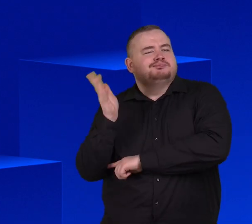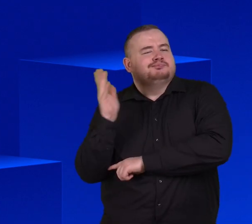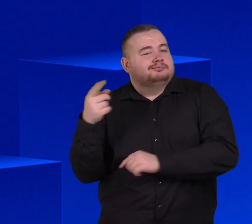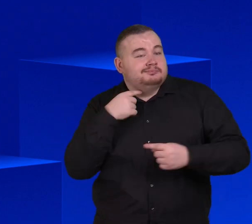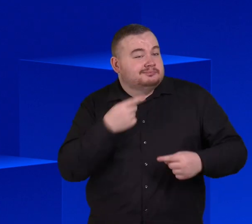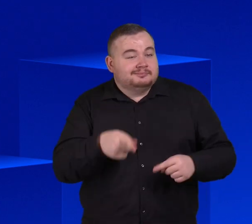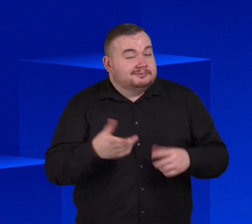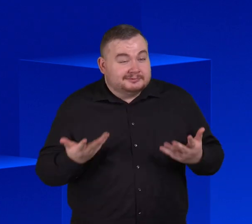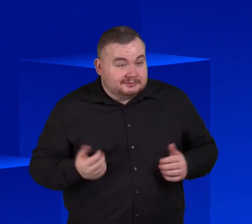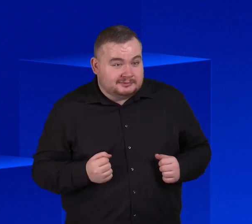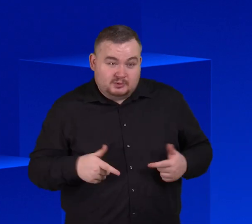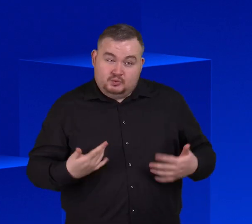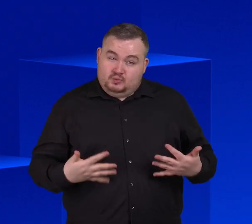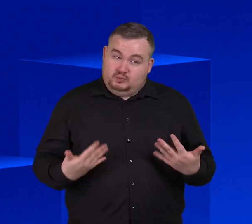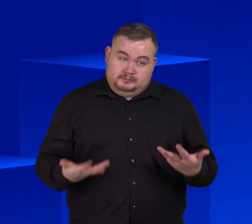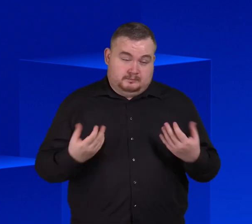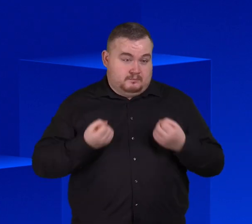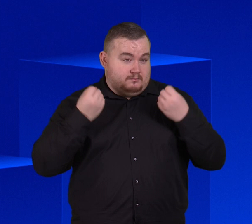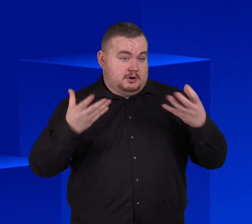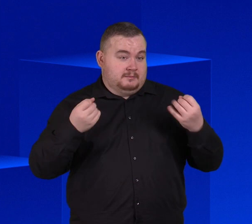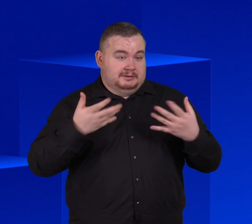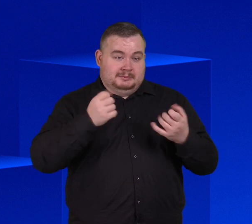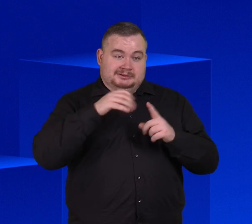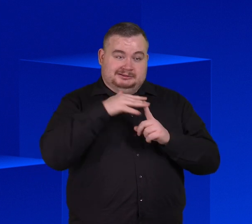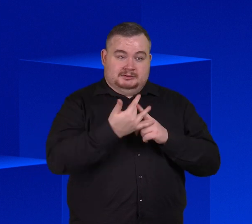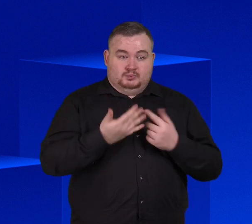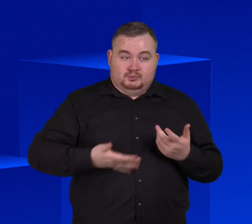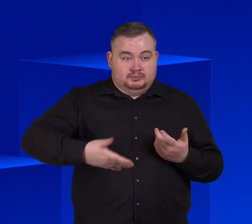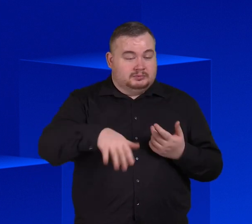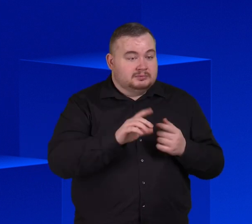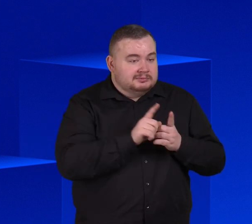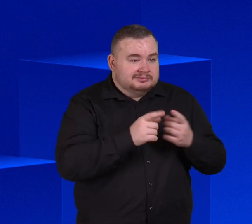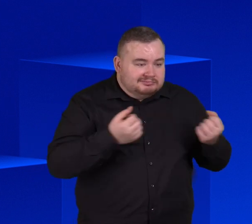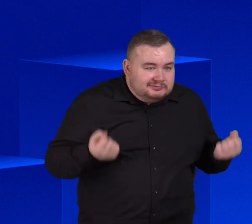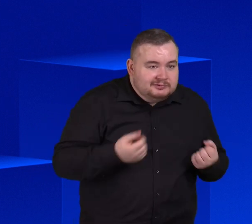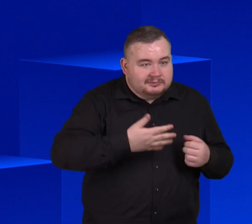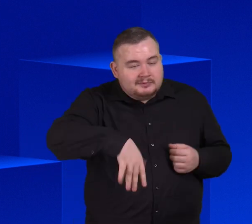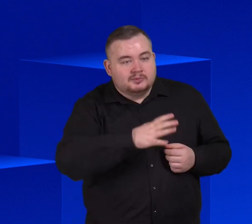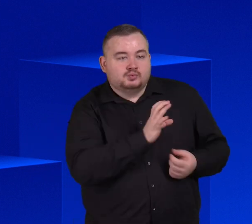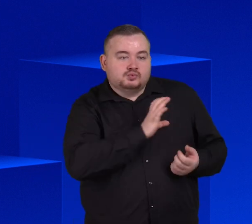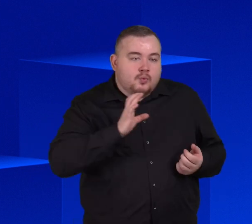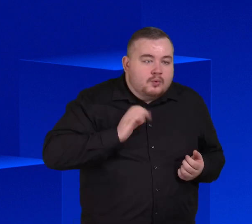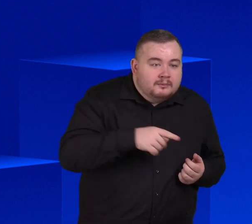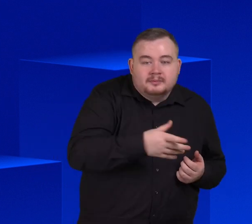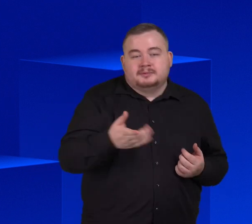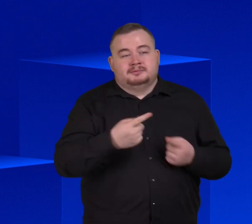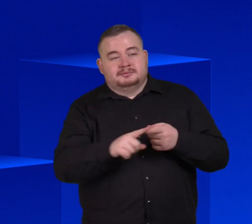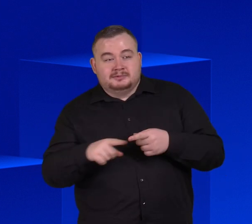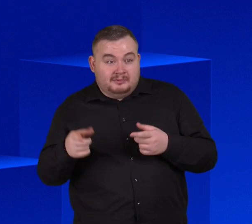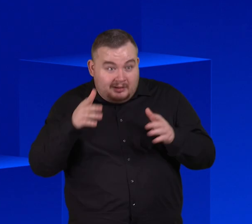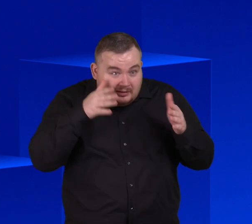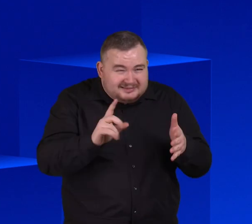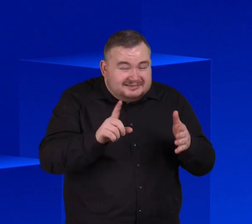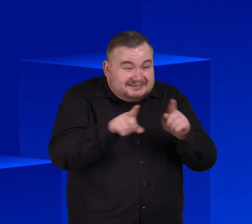out of the country, out of the border. And we have to address in several cases, we have to address with